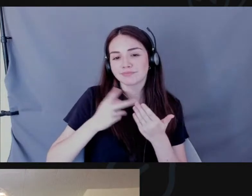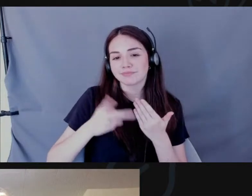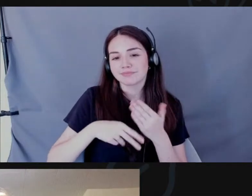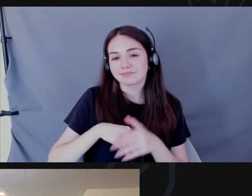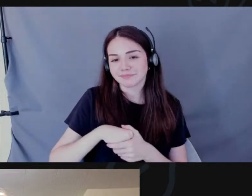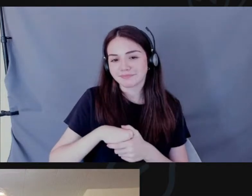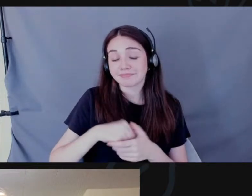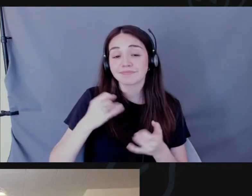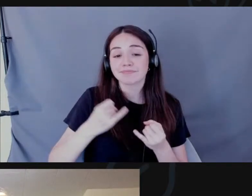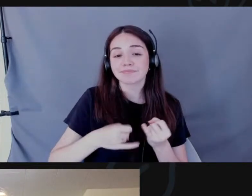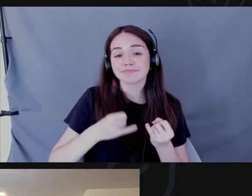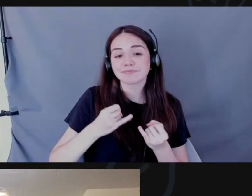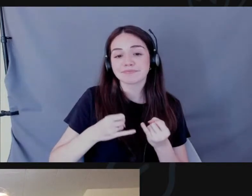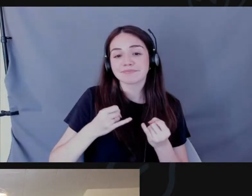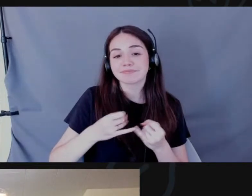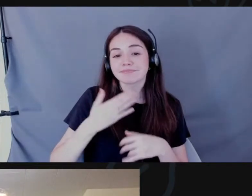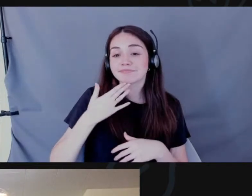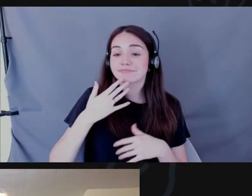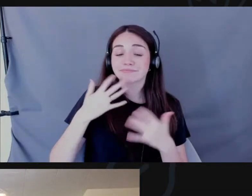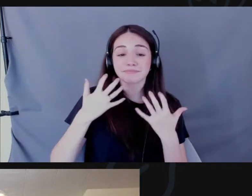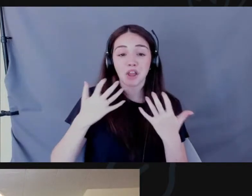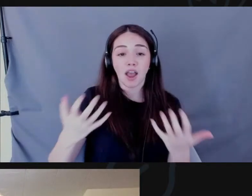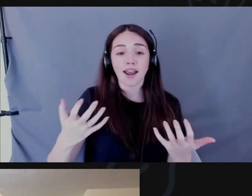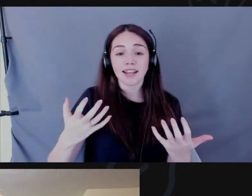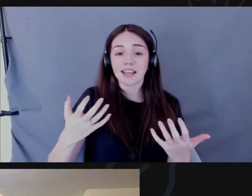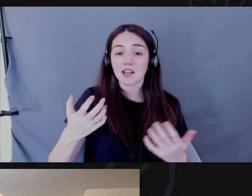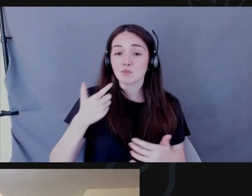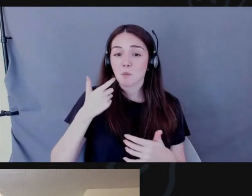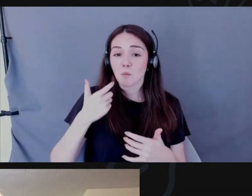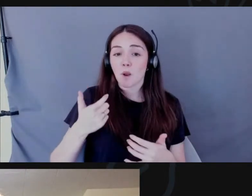Lastly, thank you to our audience for joining us this